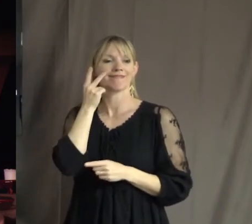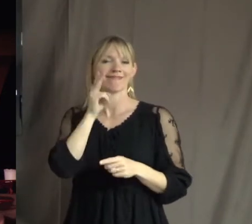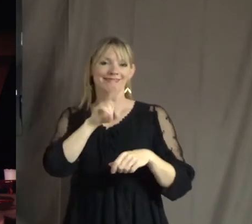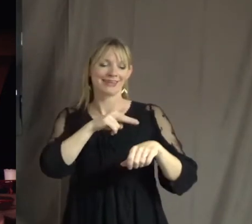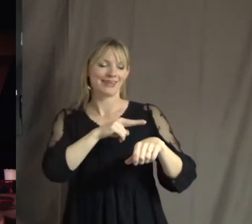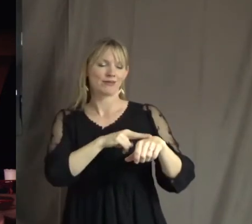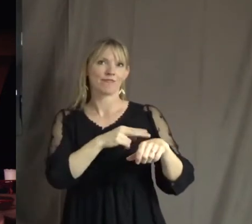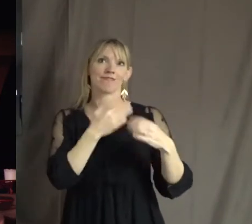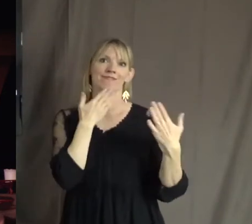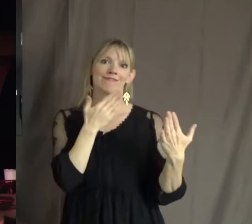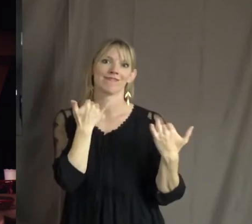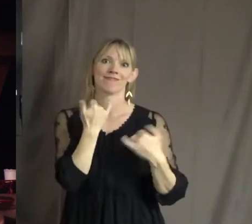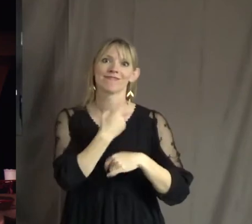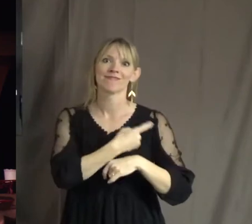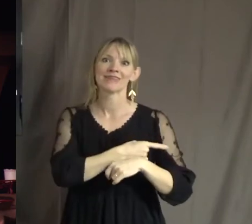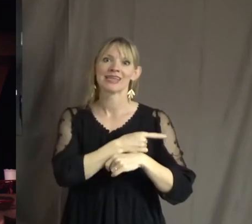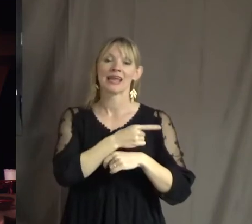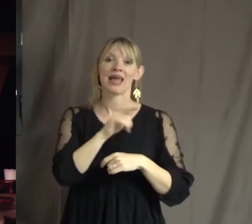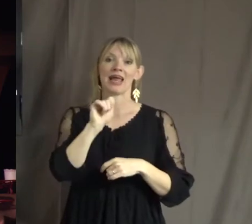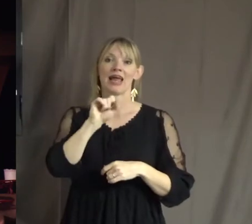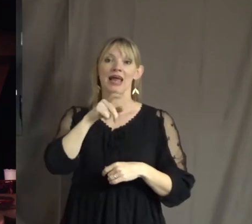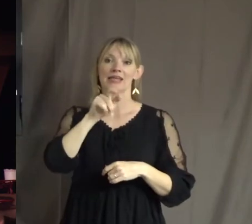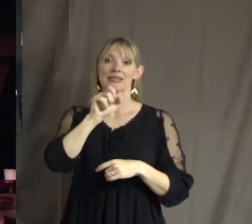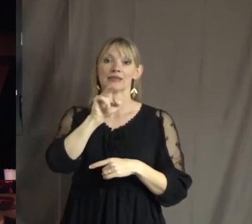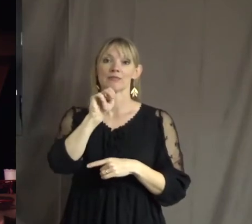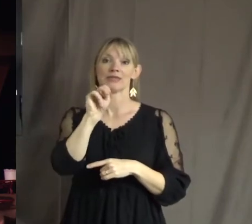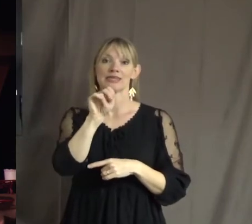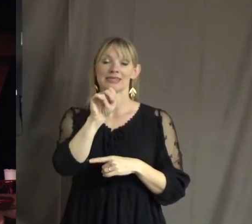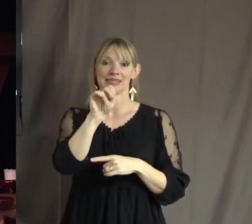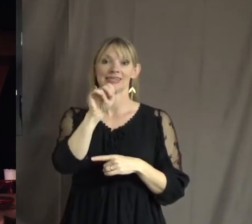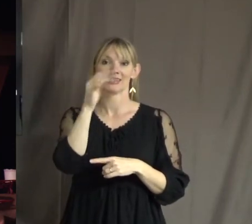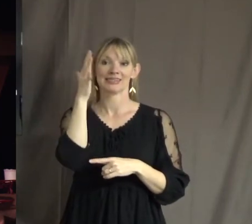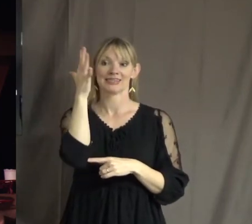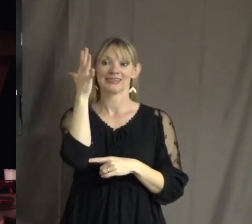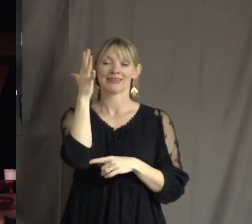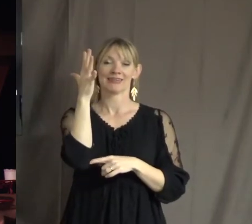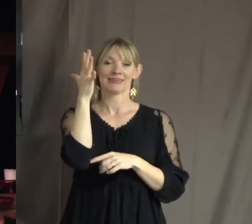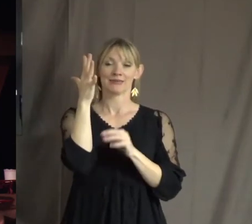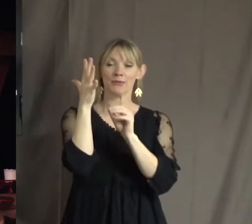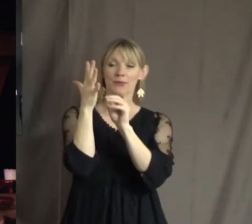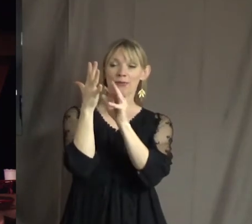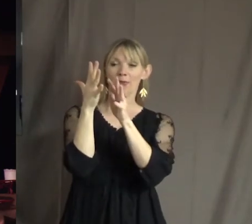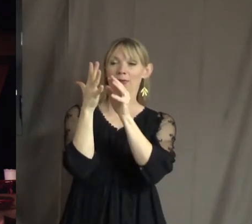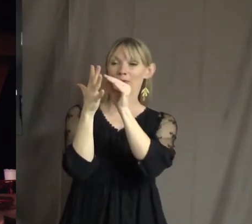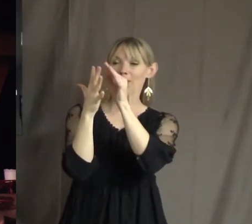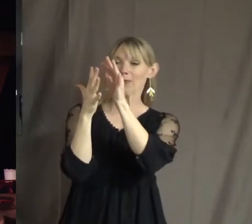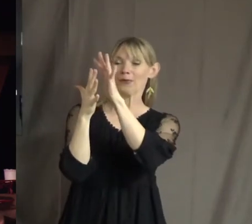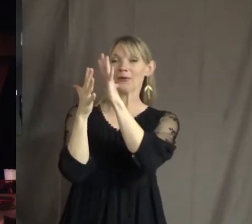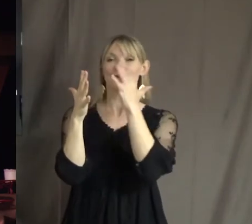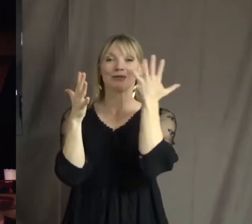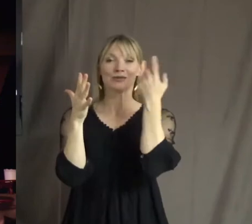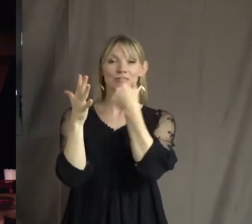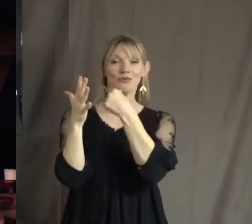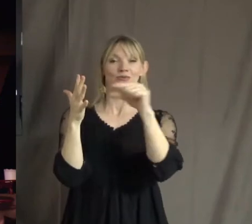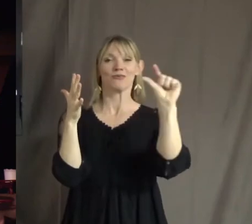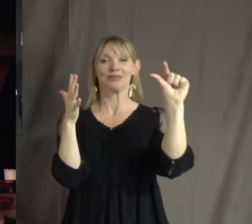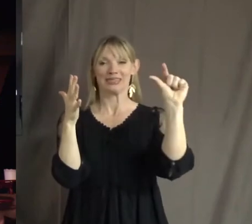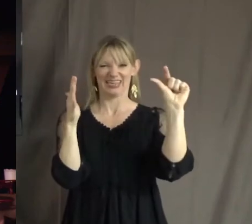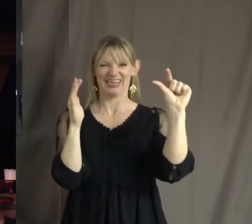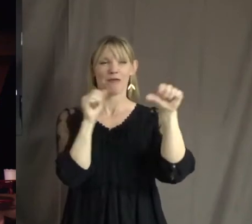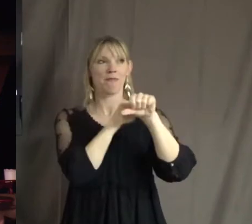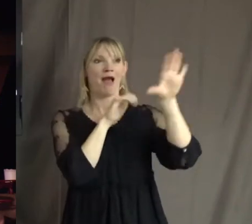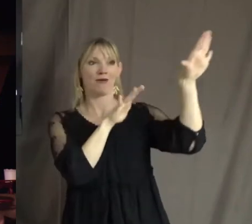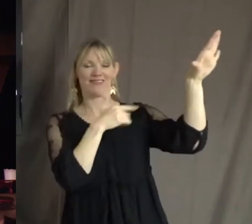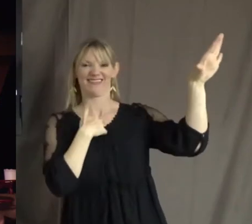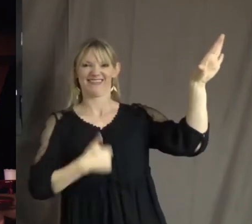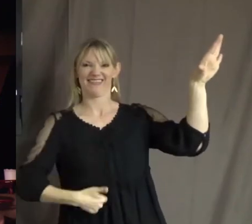that the aspen leaves are coming out on the trees on the mountain where I live, and it's starting to green up there, and it's so beautiful.